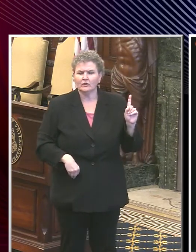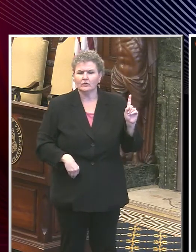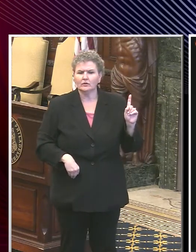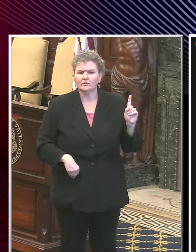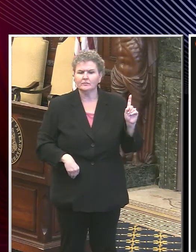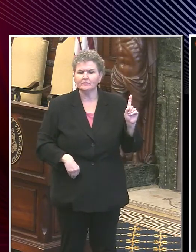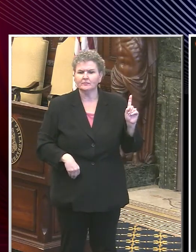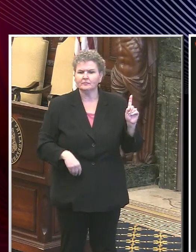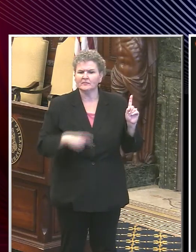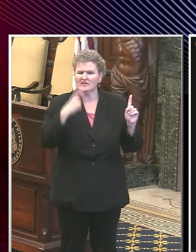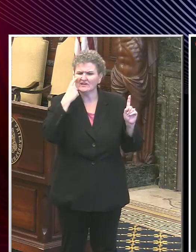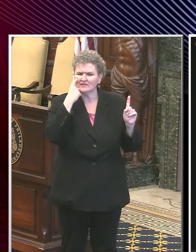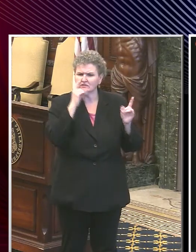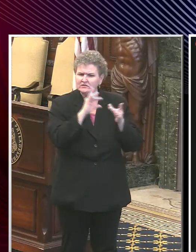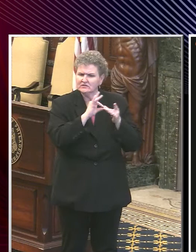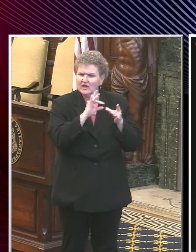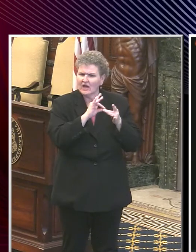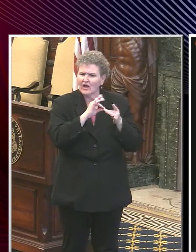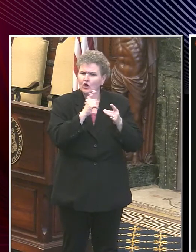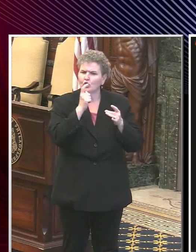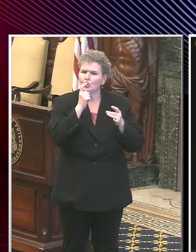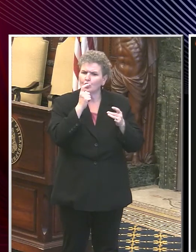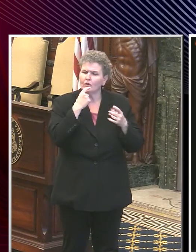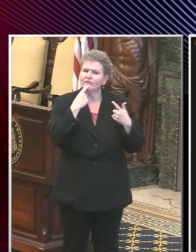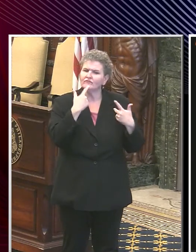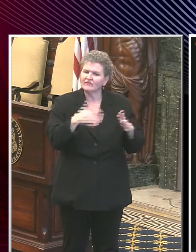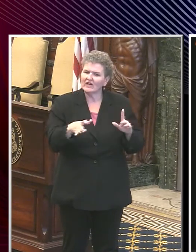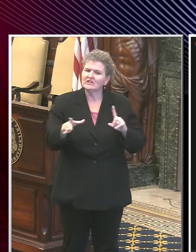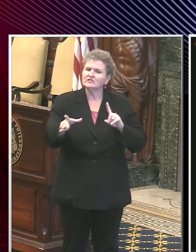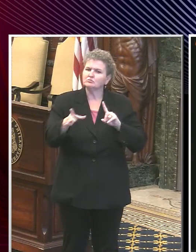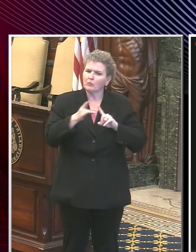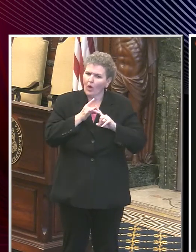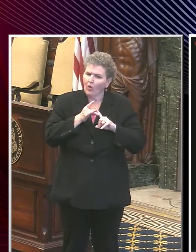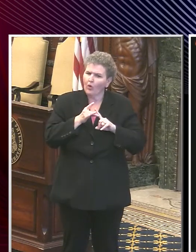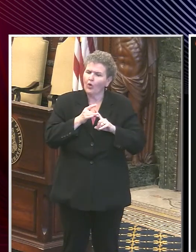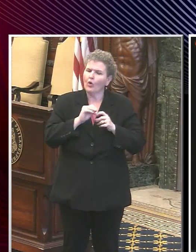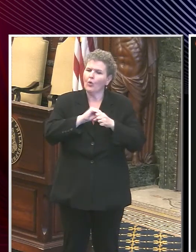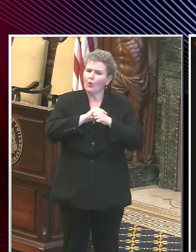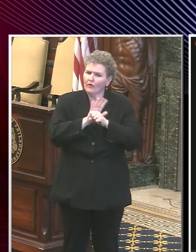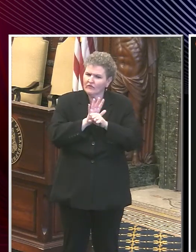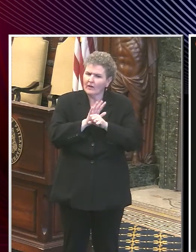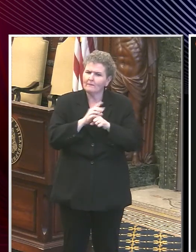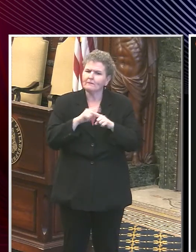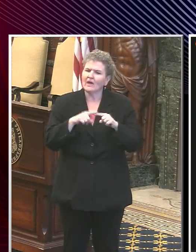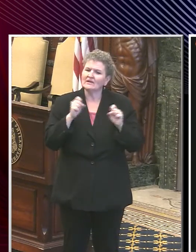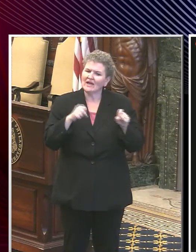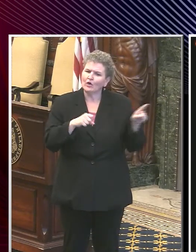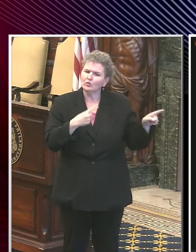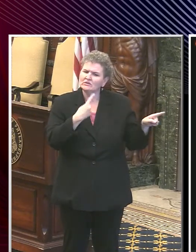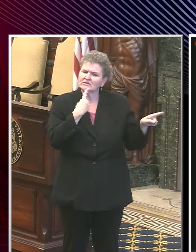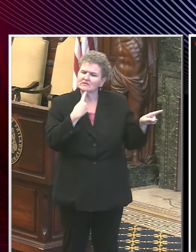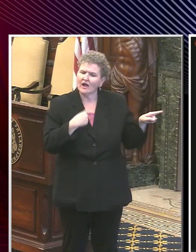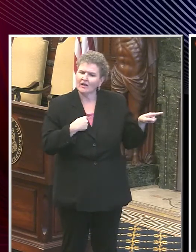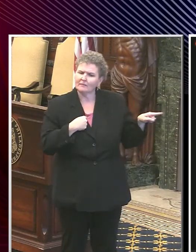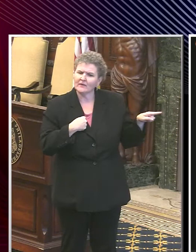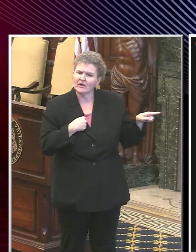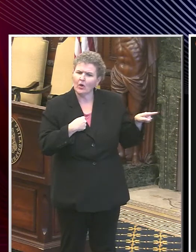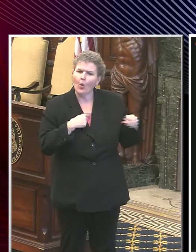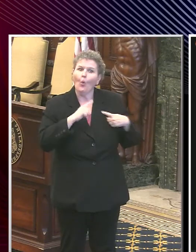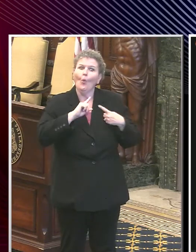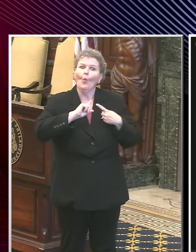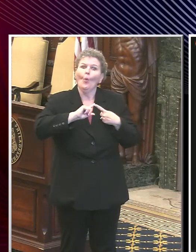specify information on who it was that exposed you to COVID. I'm wondering if you could tell us when